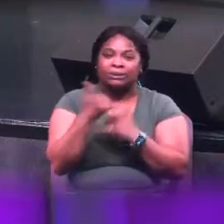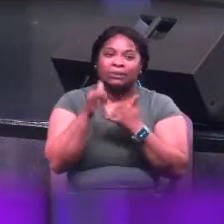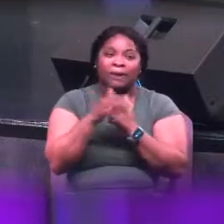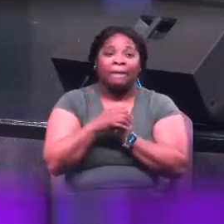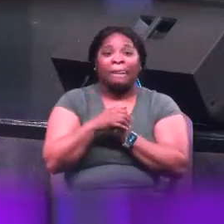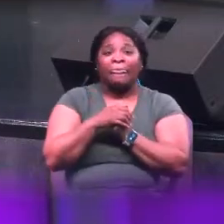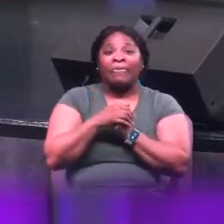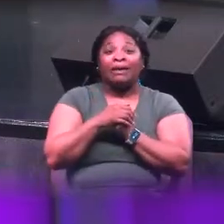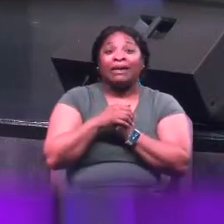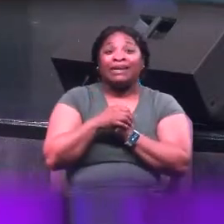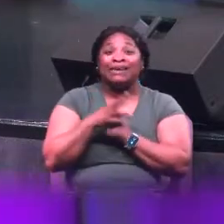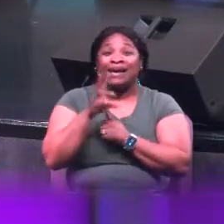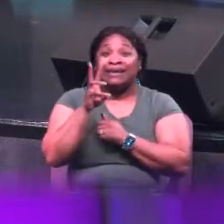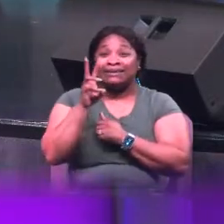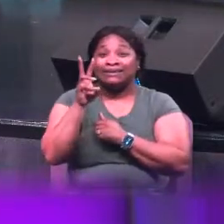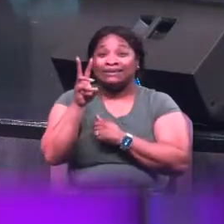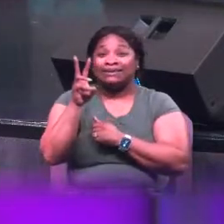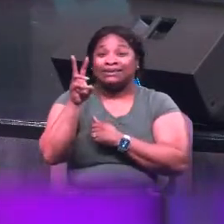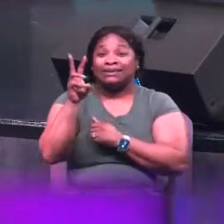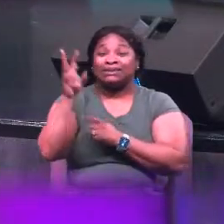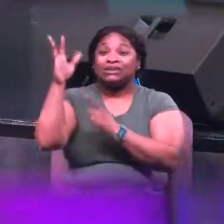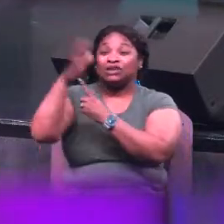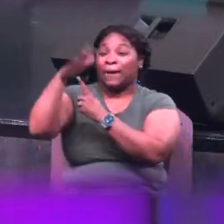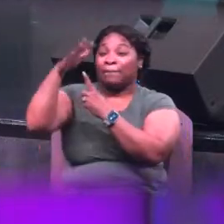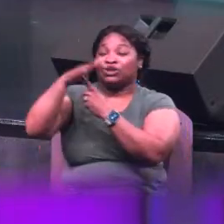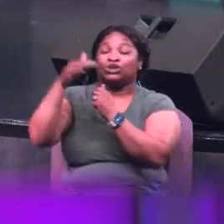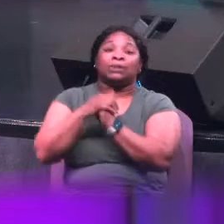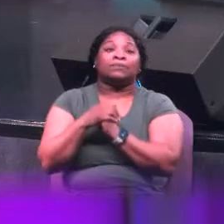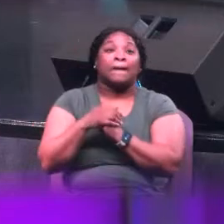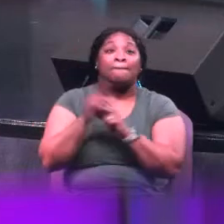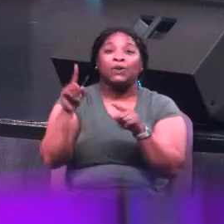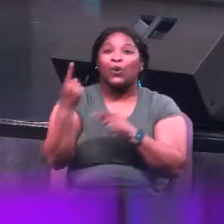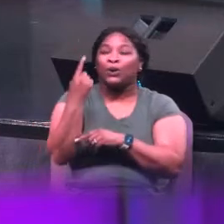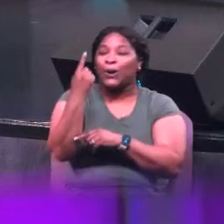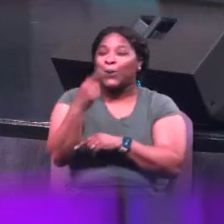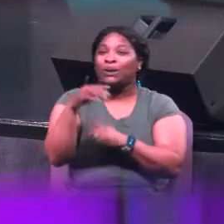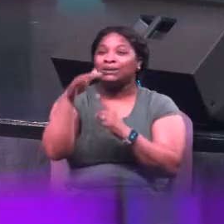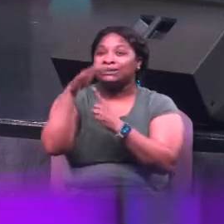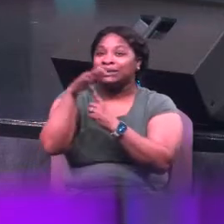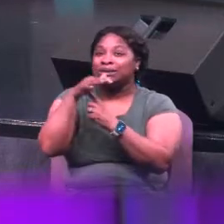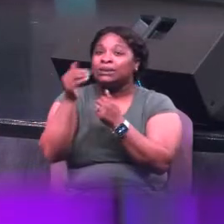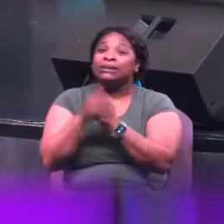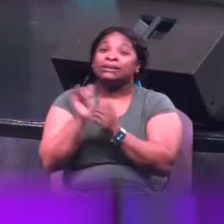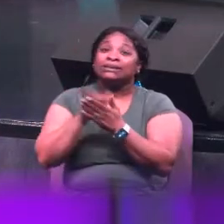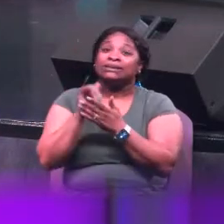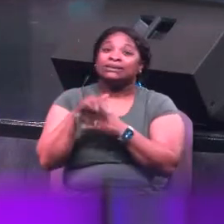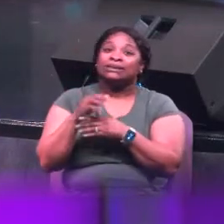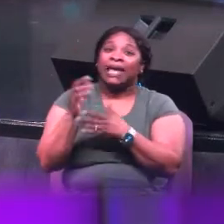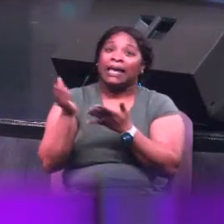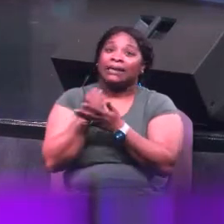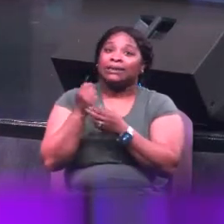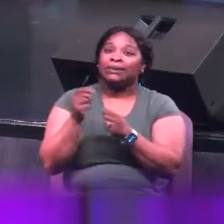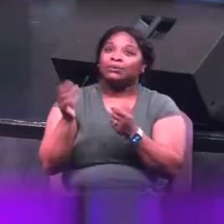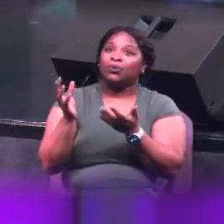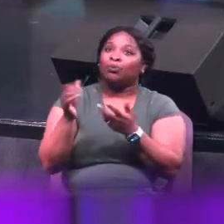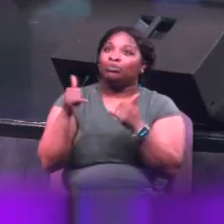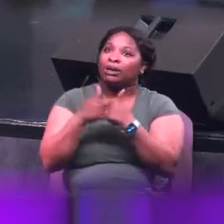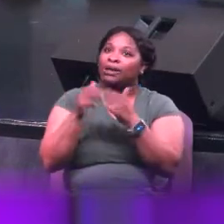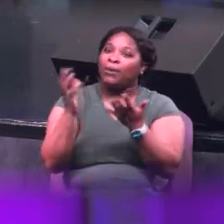y'all, he got 6 championships. But only on one of those championships did he ever hit the game-winning